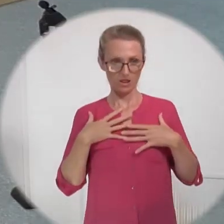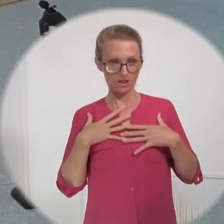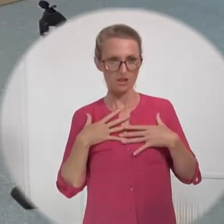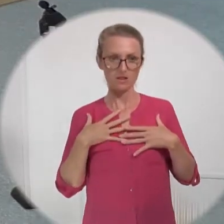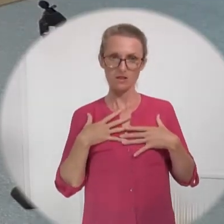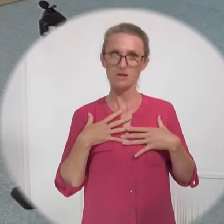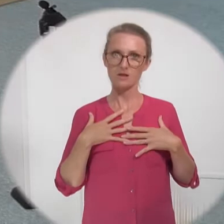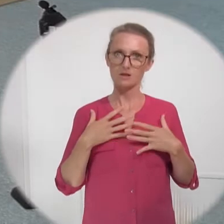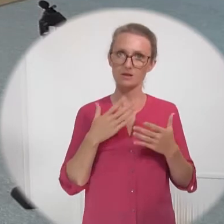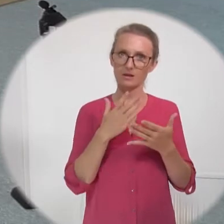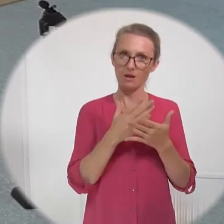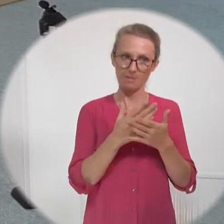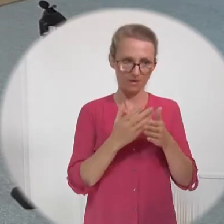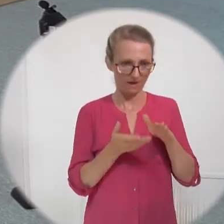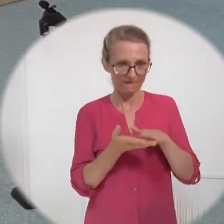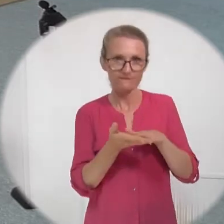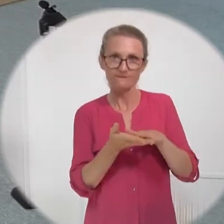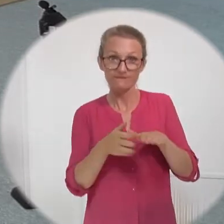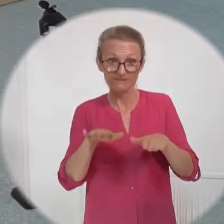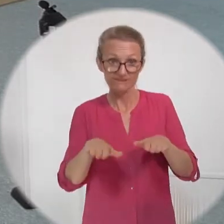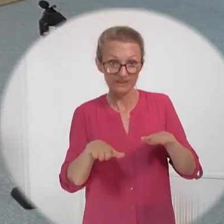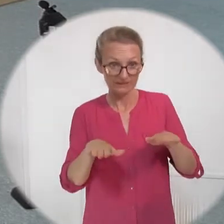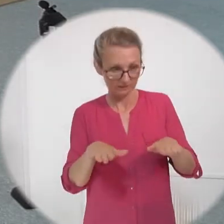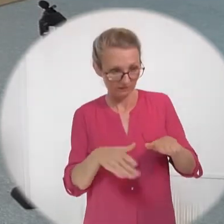what your feet are noticing. Yeah.